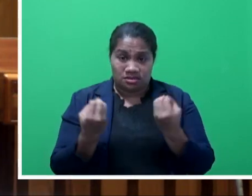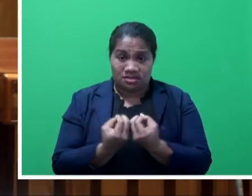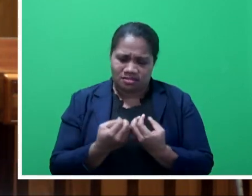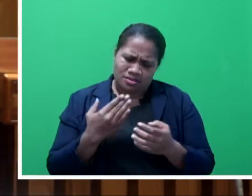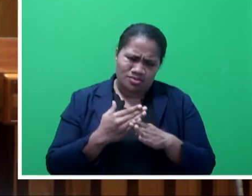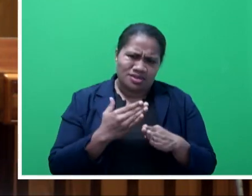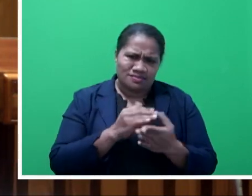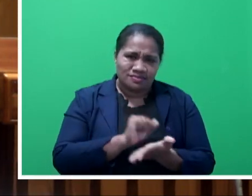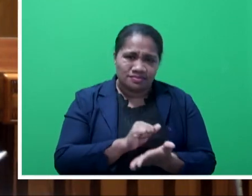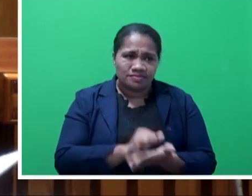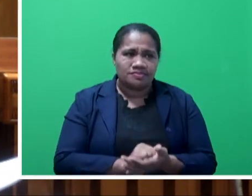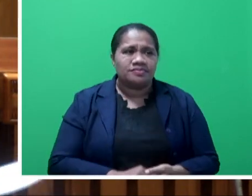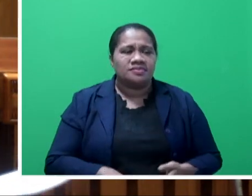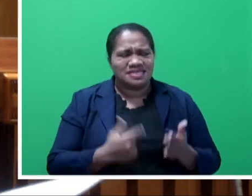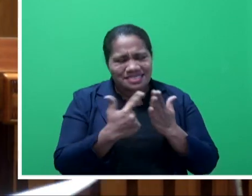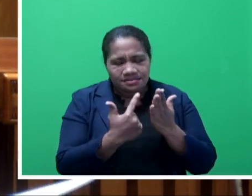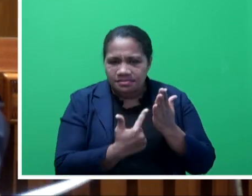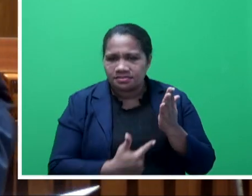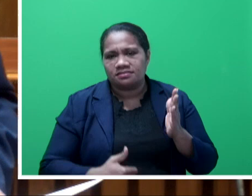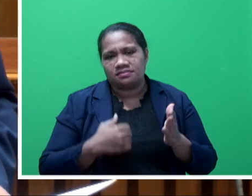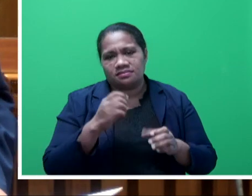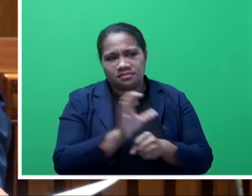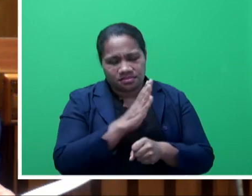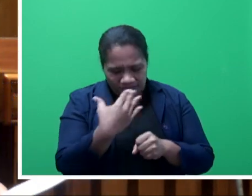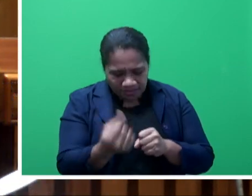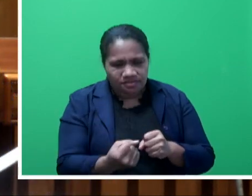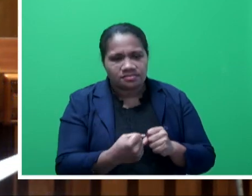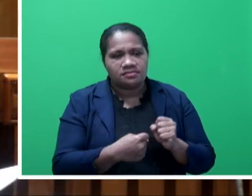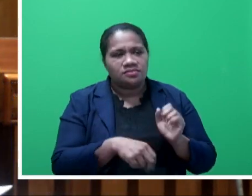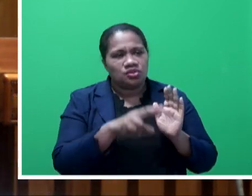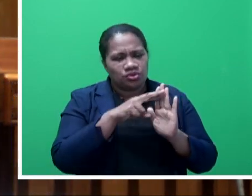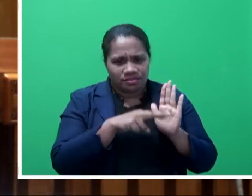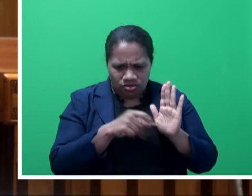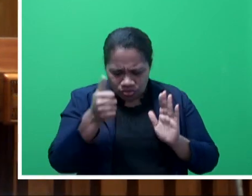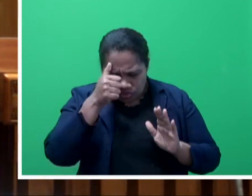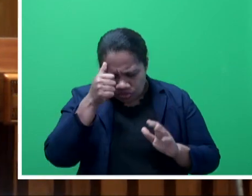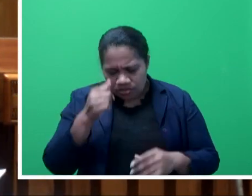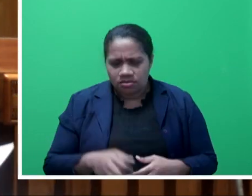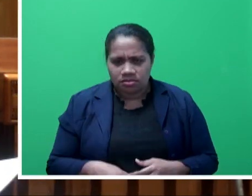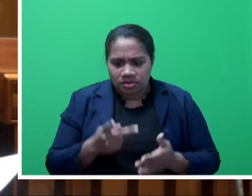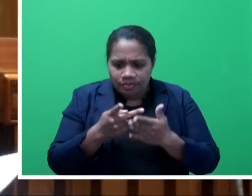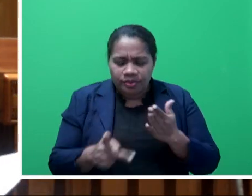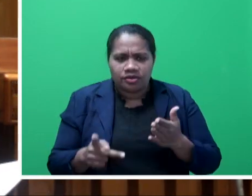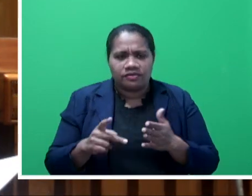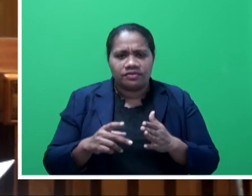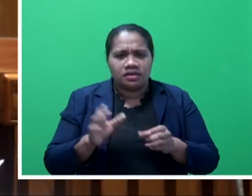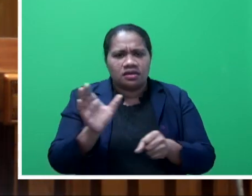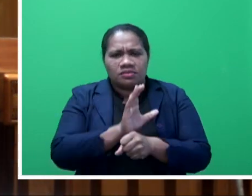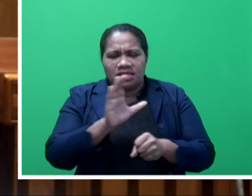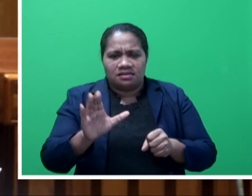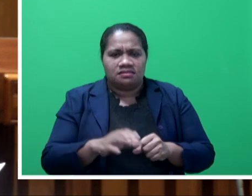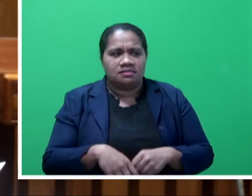properly. It is a listed company. There's various requirements. You're part of a director of a company that's listed. There's a difference between